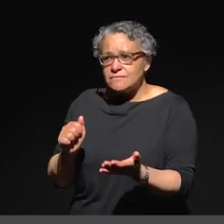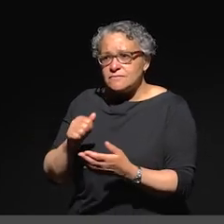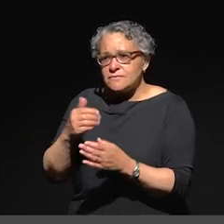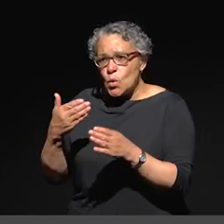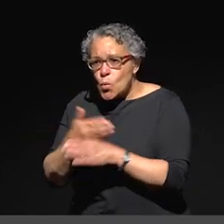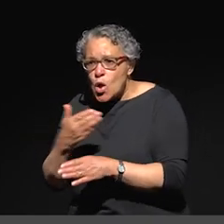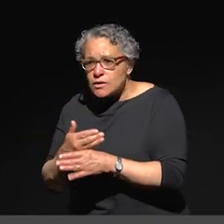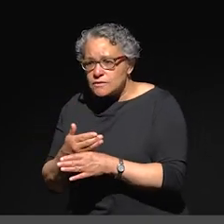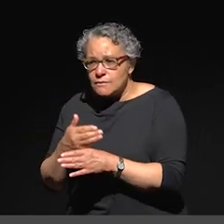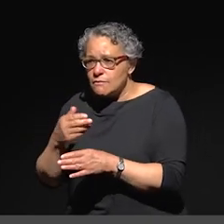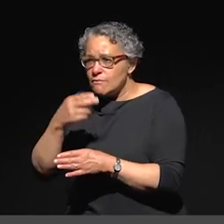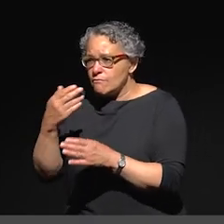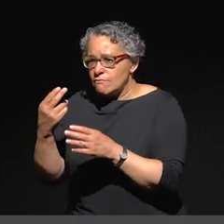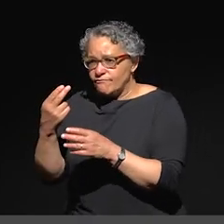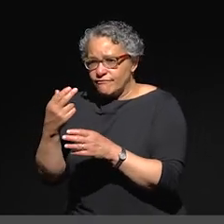in praise of him.